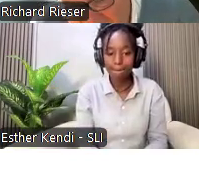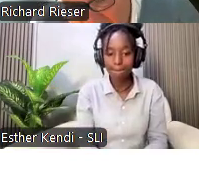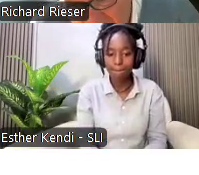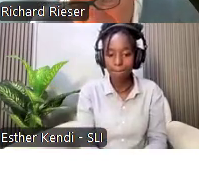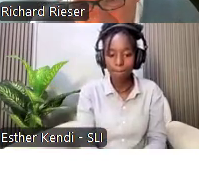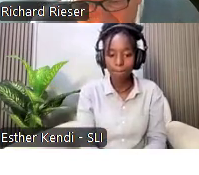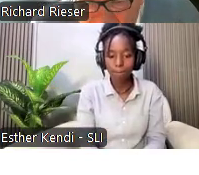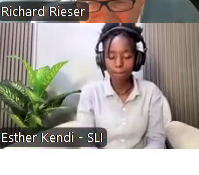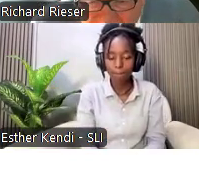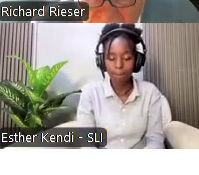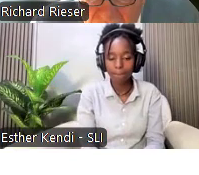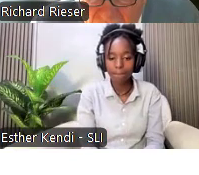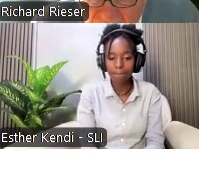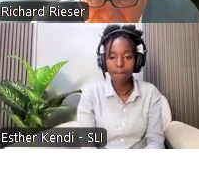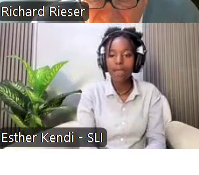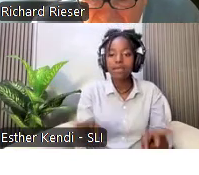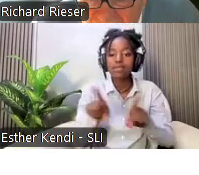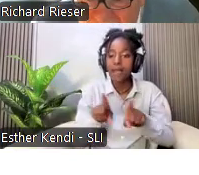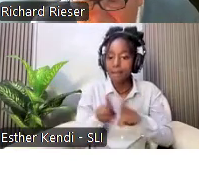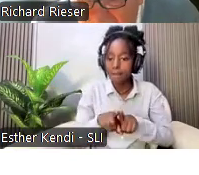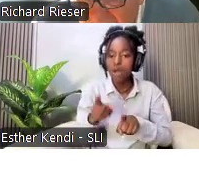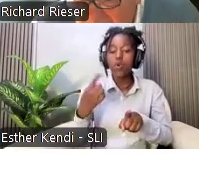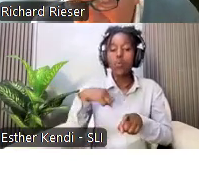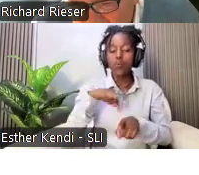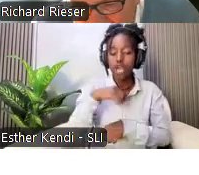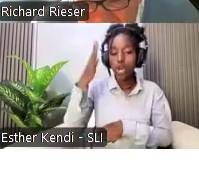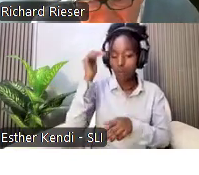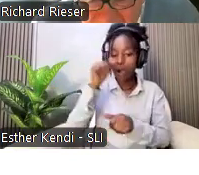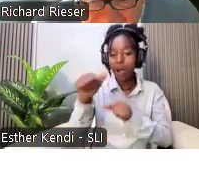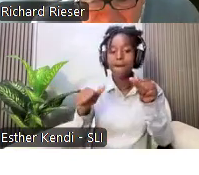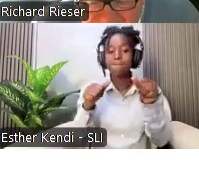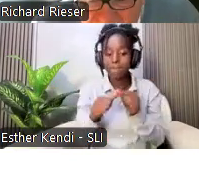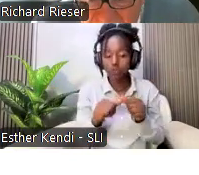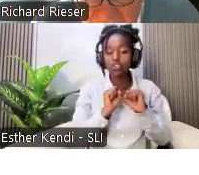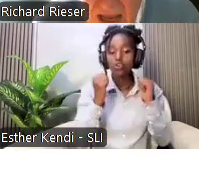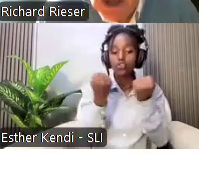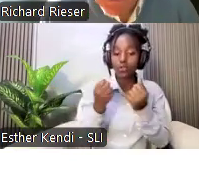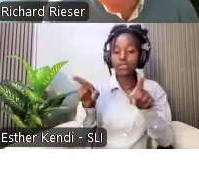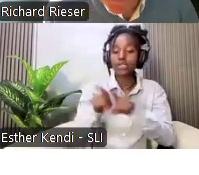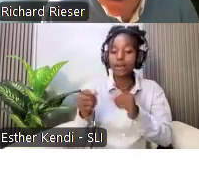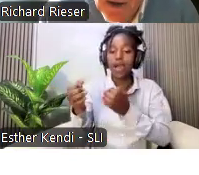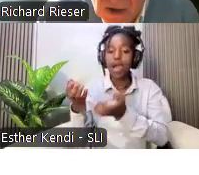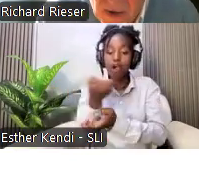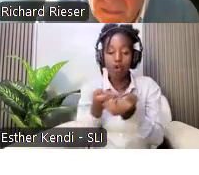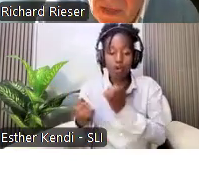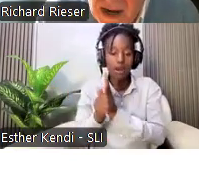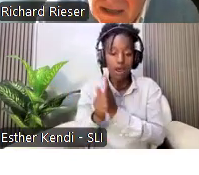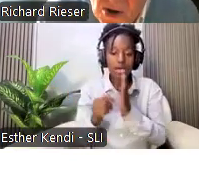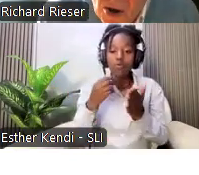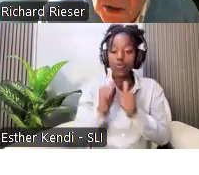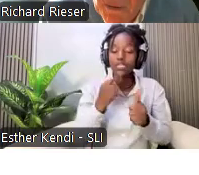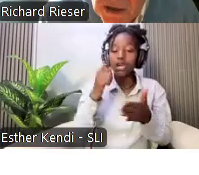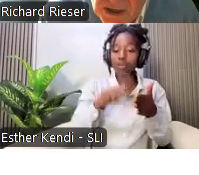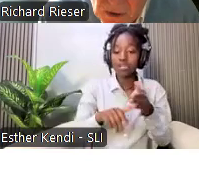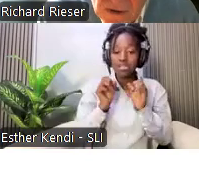the social and economic articles, progressive realization, which means as you have the money, you can do it. But that is